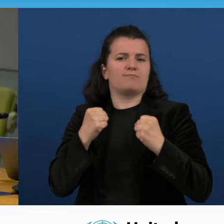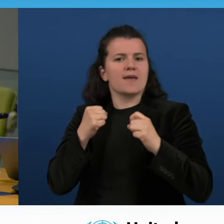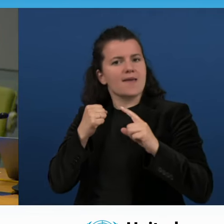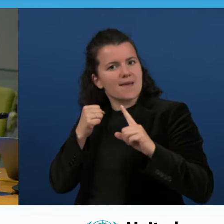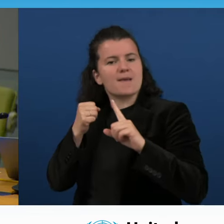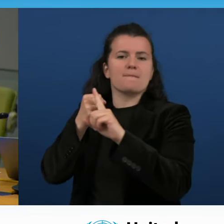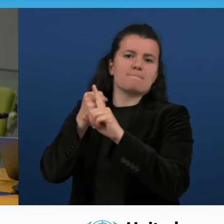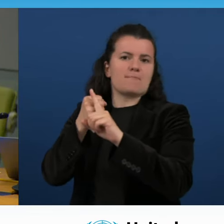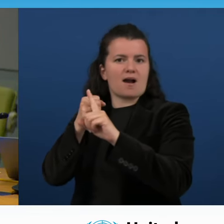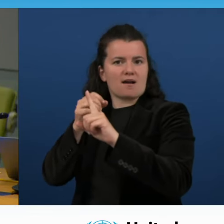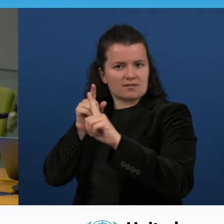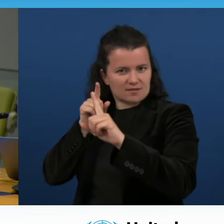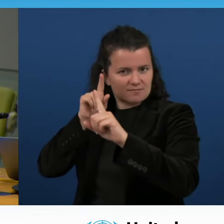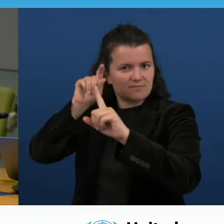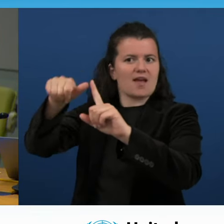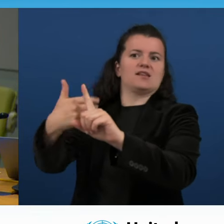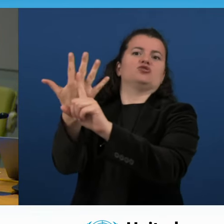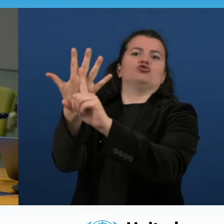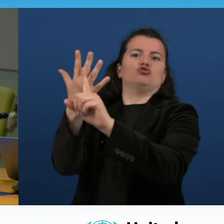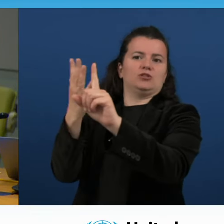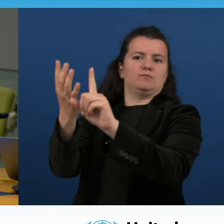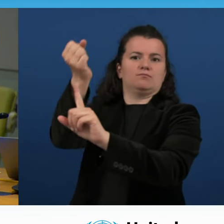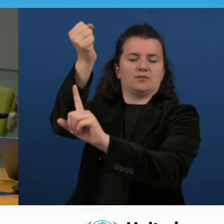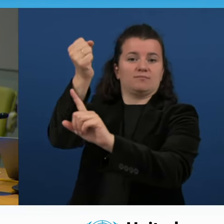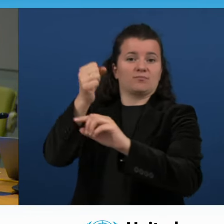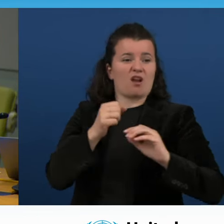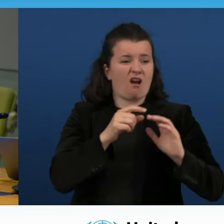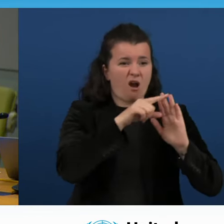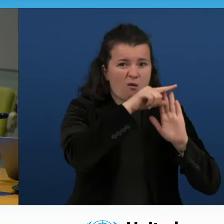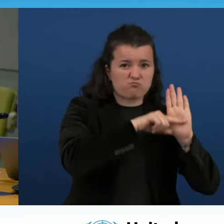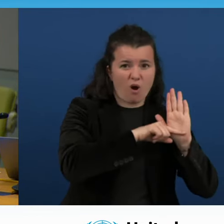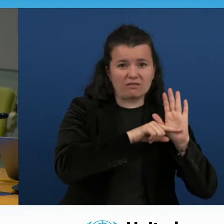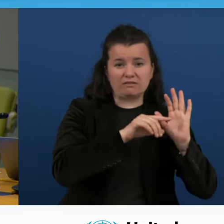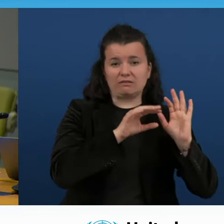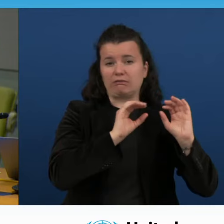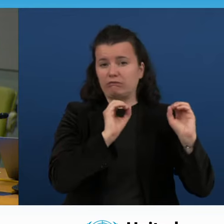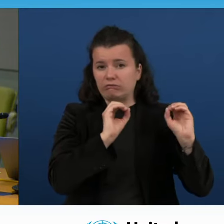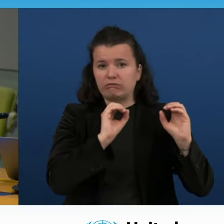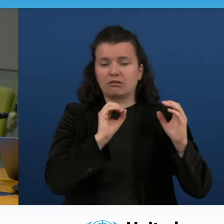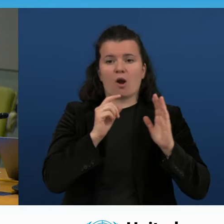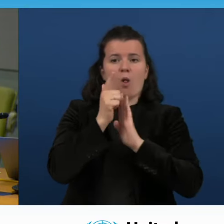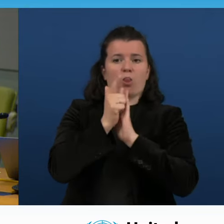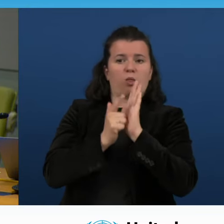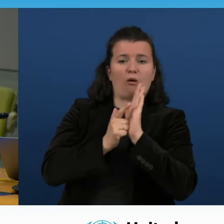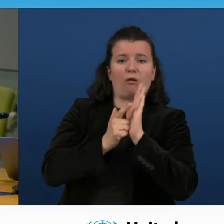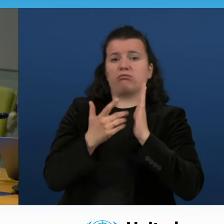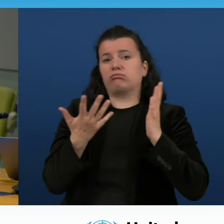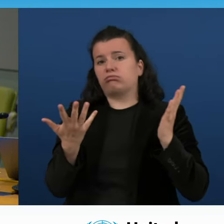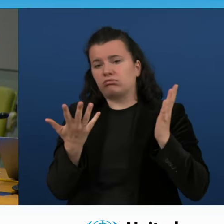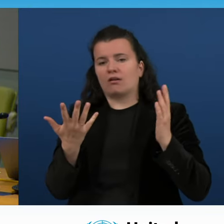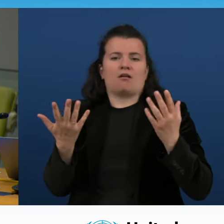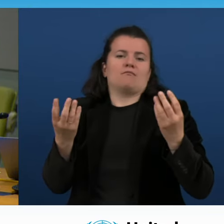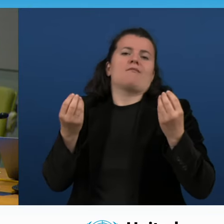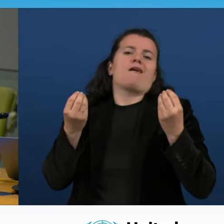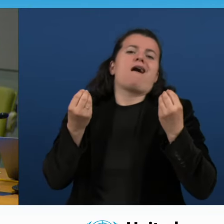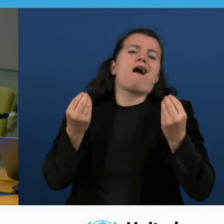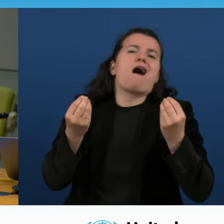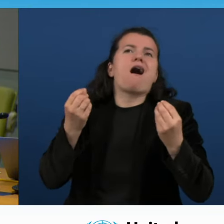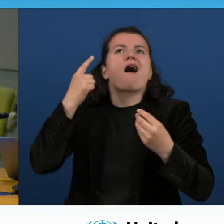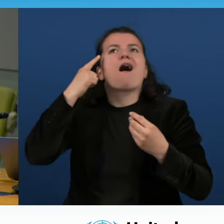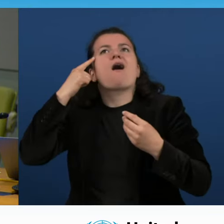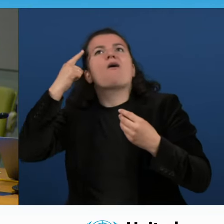law in place, it's almost impossible for us to then even speak about implementation and attainment of